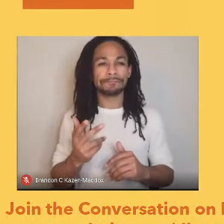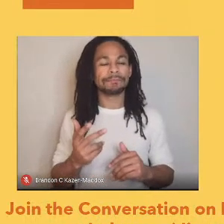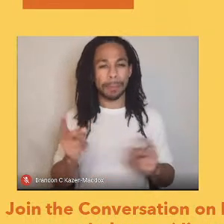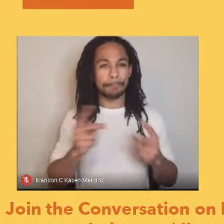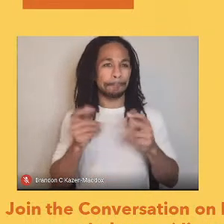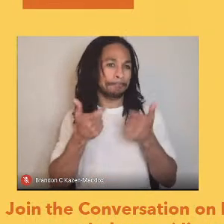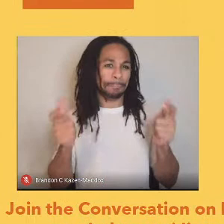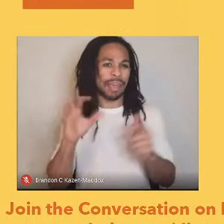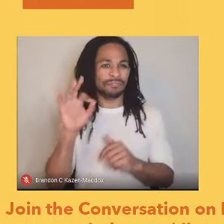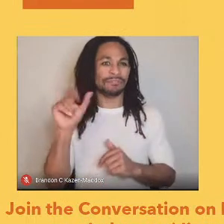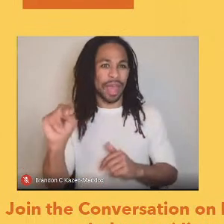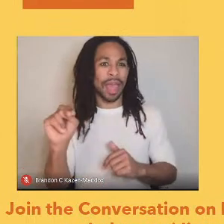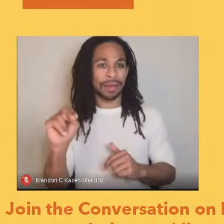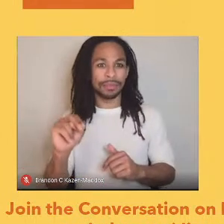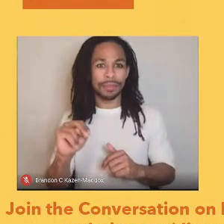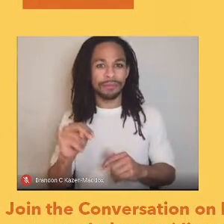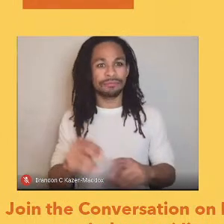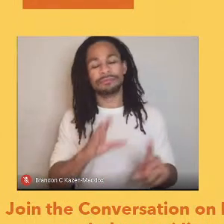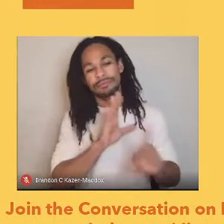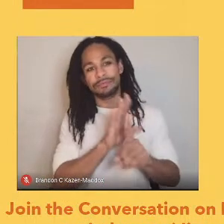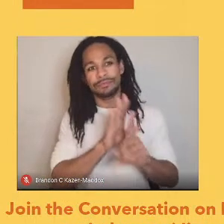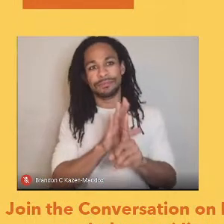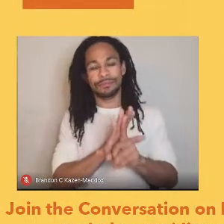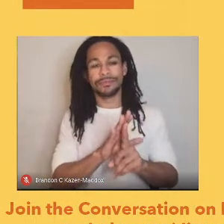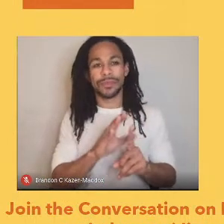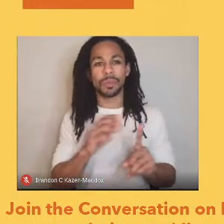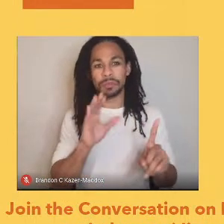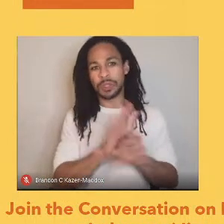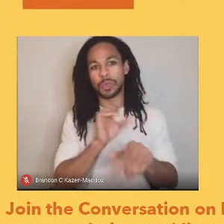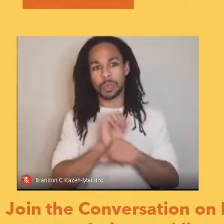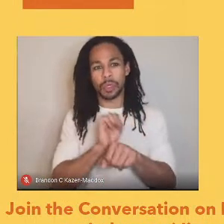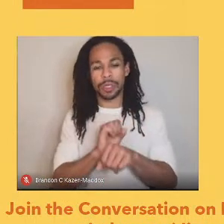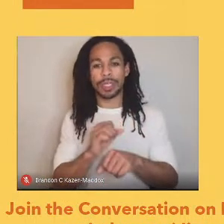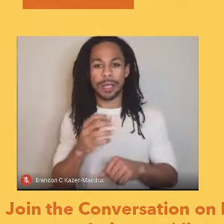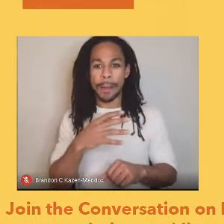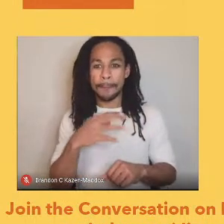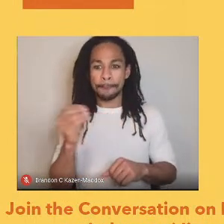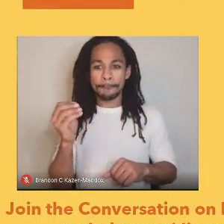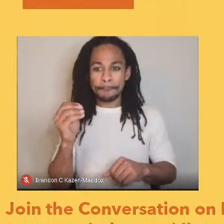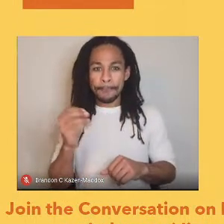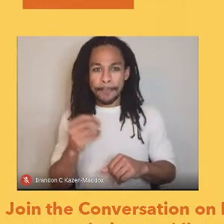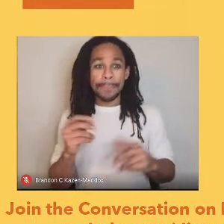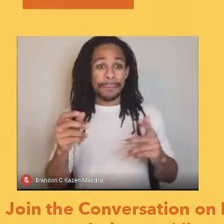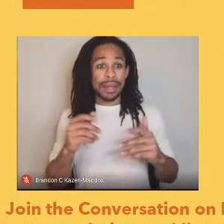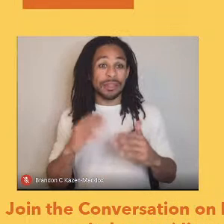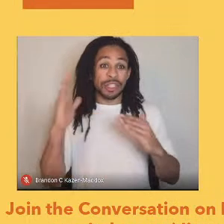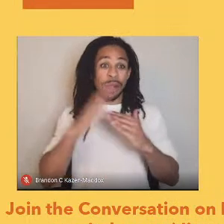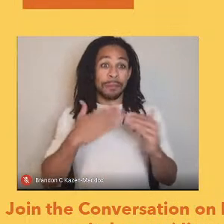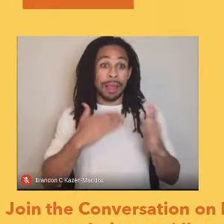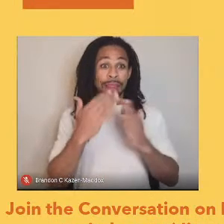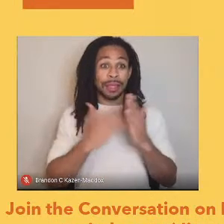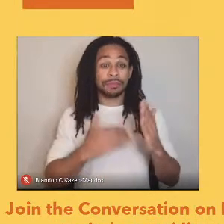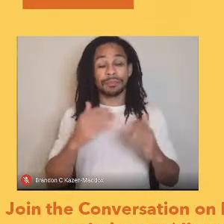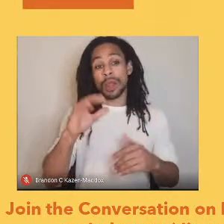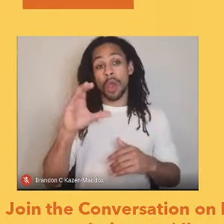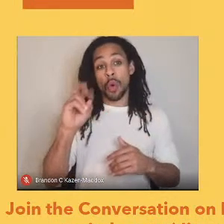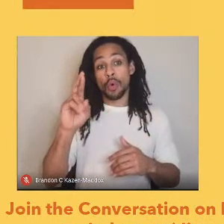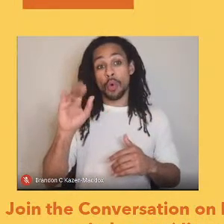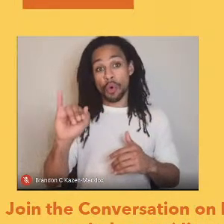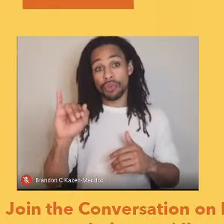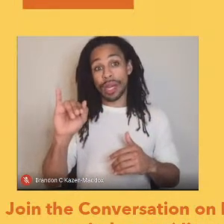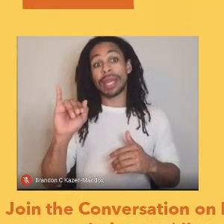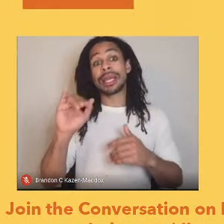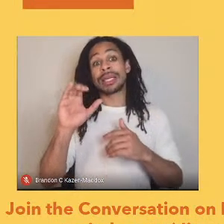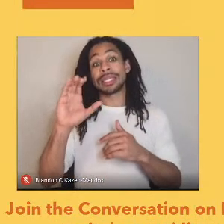fan of what Travis is doing. I'd probably say he's very much at the top of my list. I think what Corey Celeste has done on Return